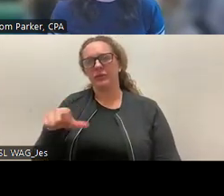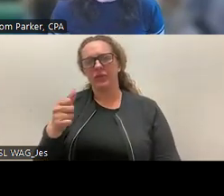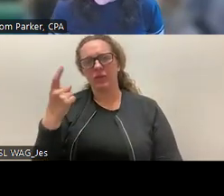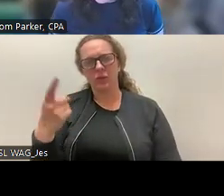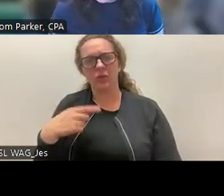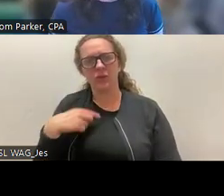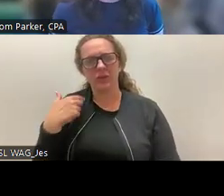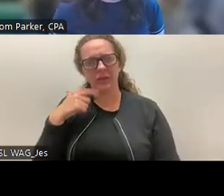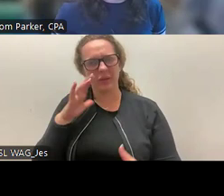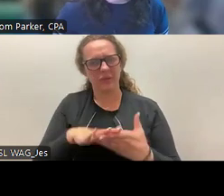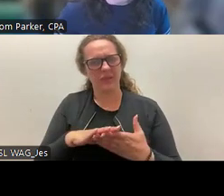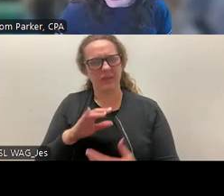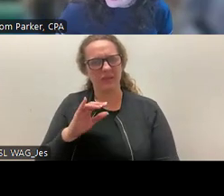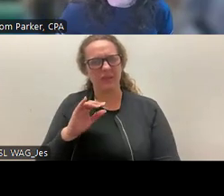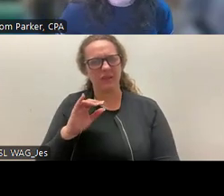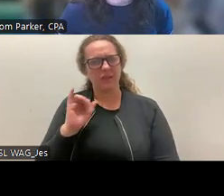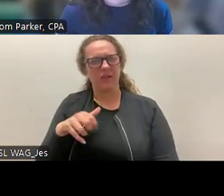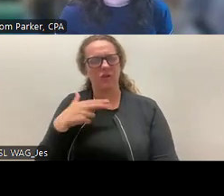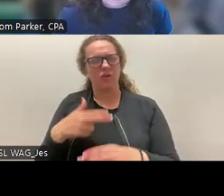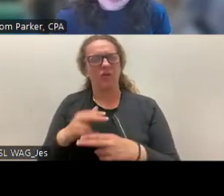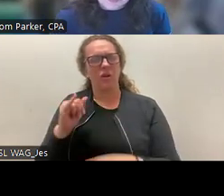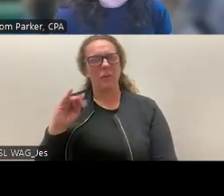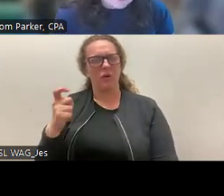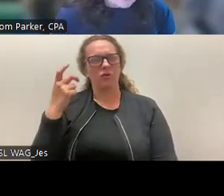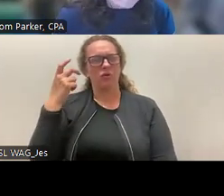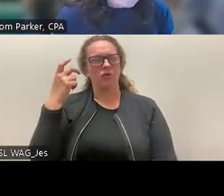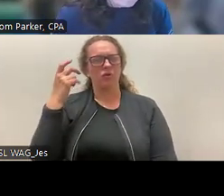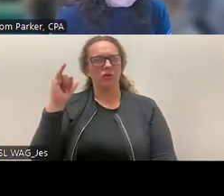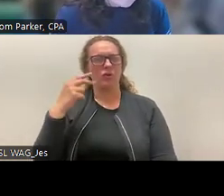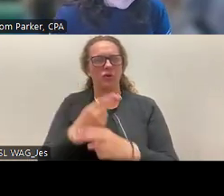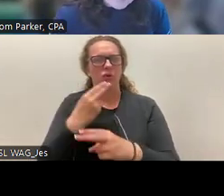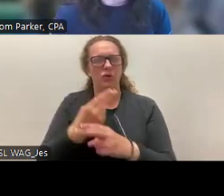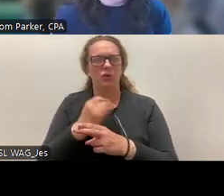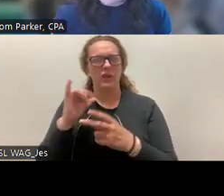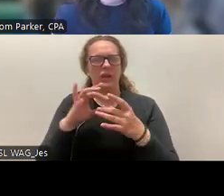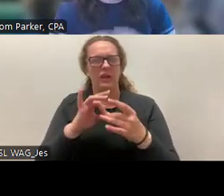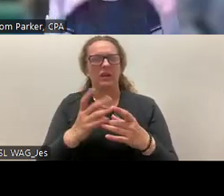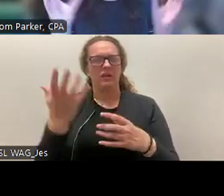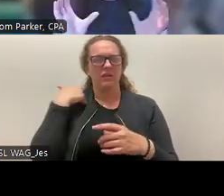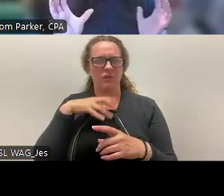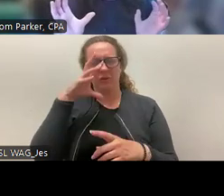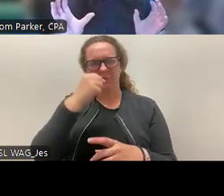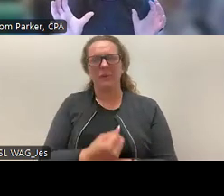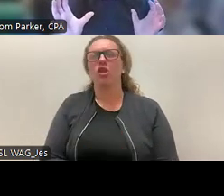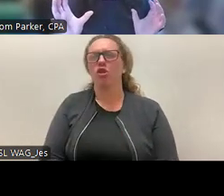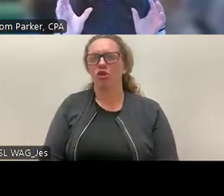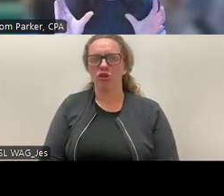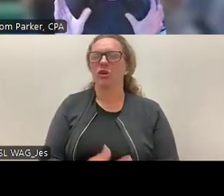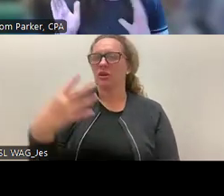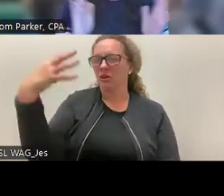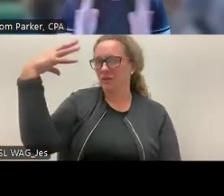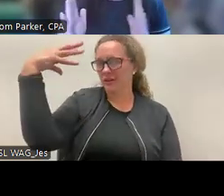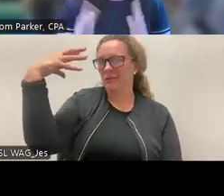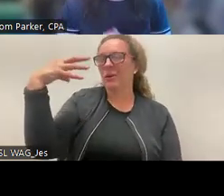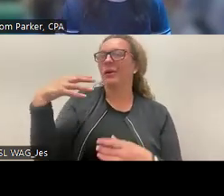Xbox Kinect back in the day when the Kinects were pretty popular. Yeah, so it's just it's a camera-based system